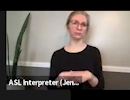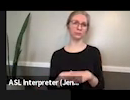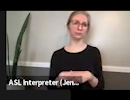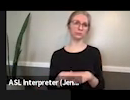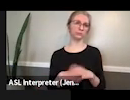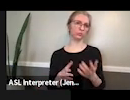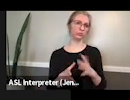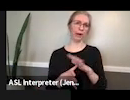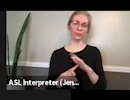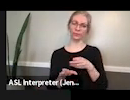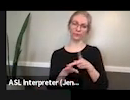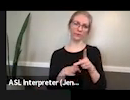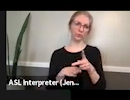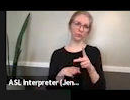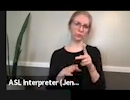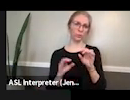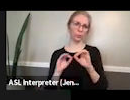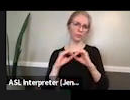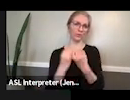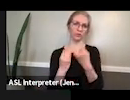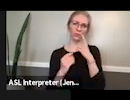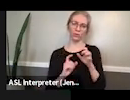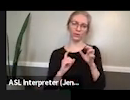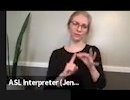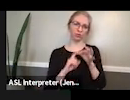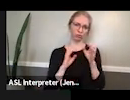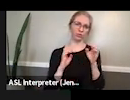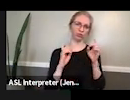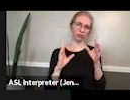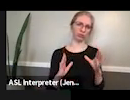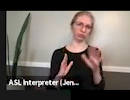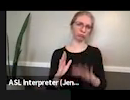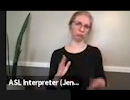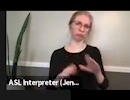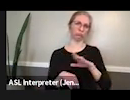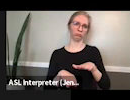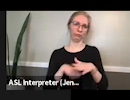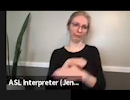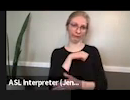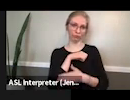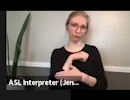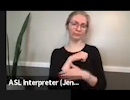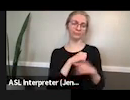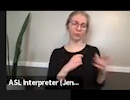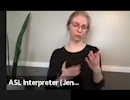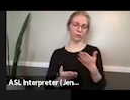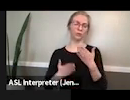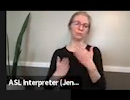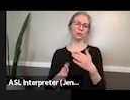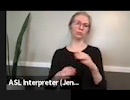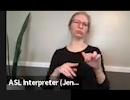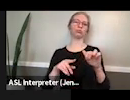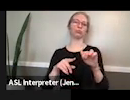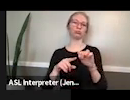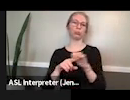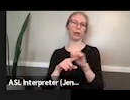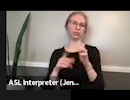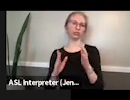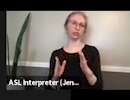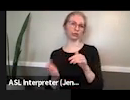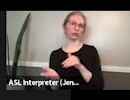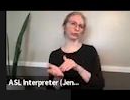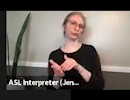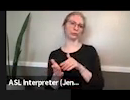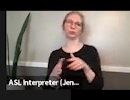professional organization for special educators in our country, and they recommend that practitioners do all these things, which